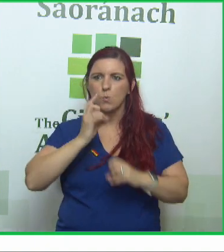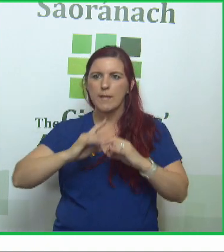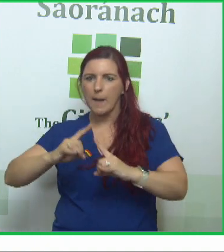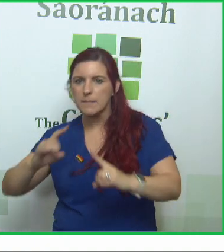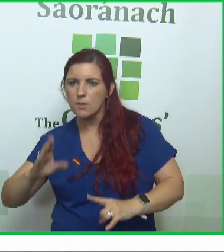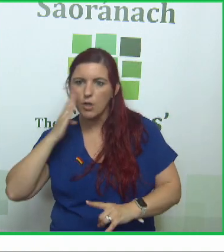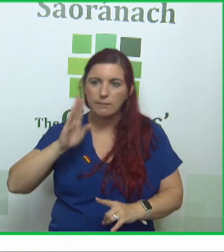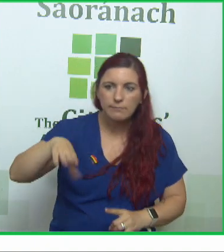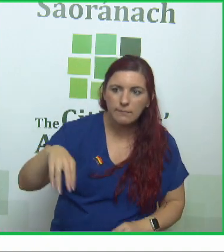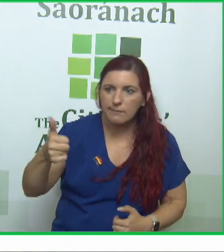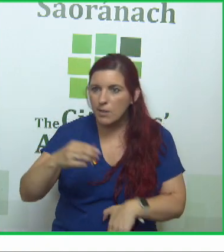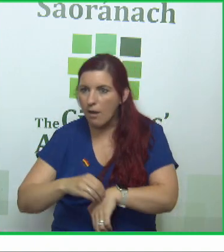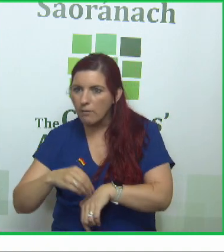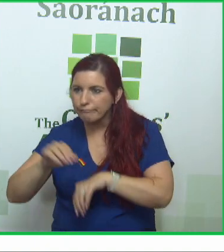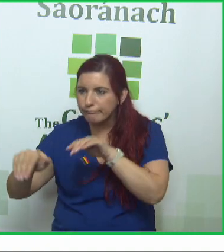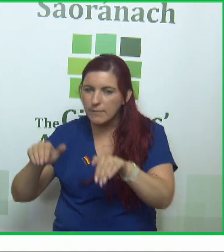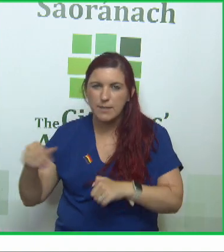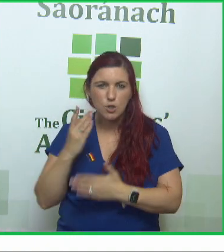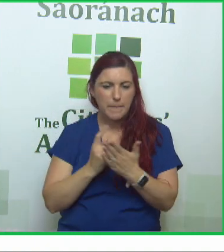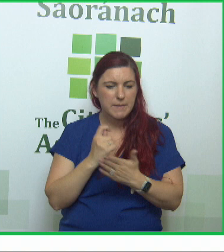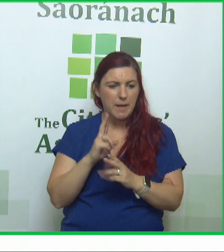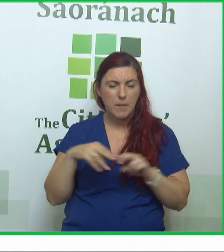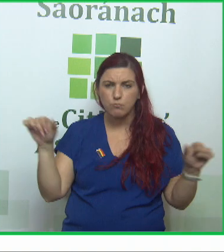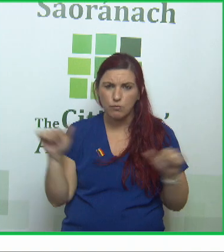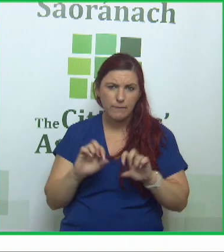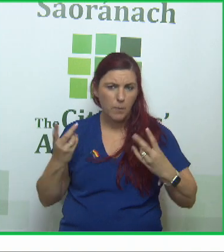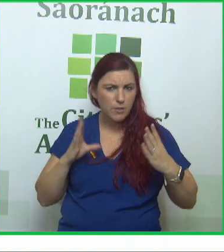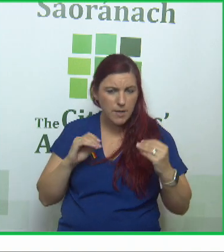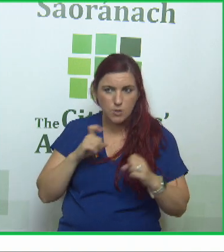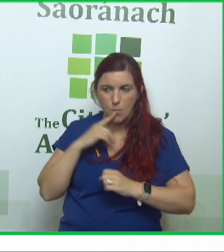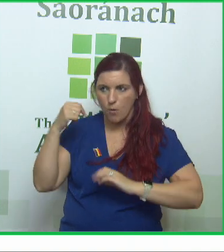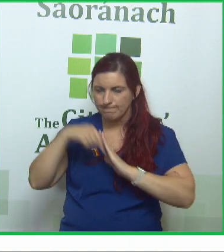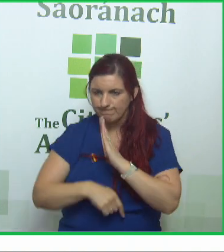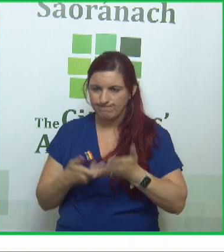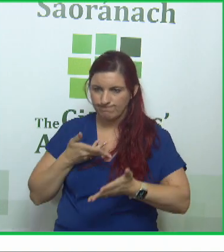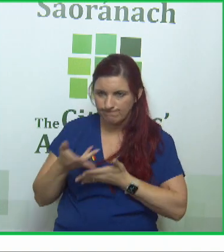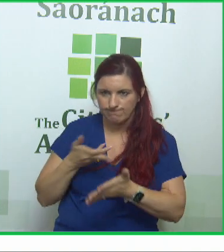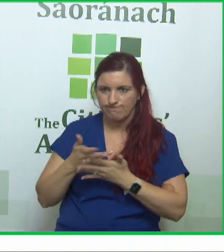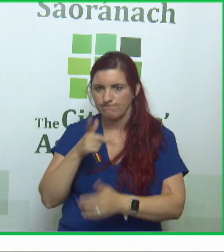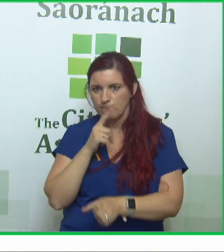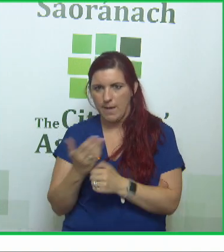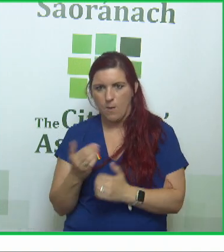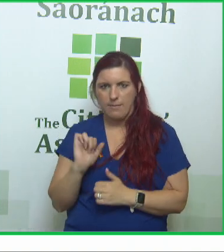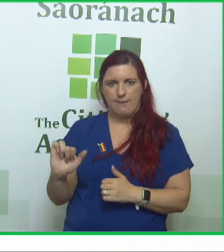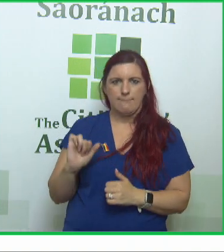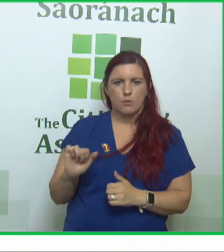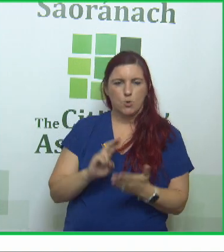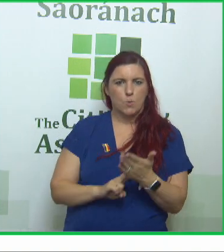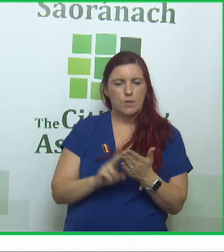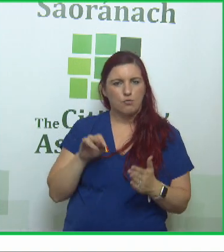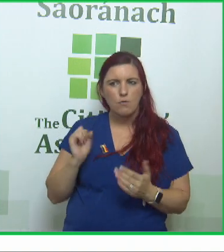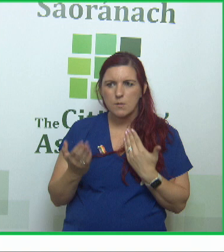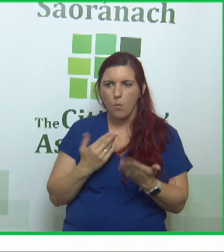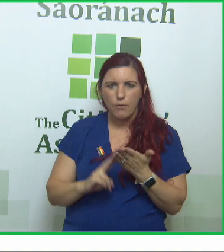on. Some of our interactions can range from very brief interactions to very detailed discussions on how those people are going to use drugs and what